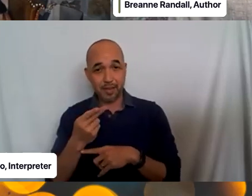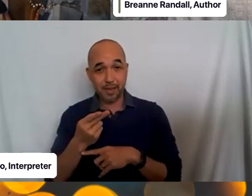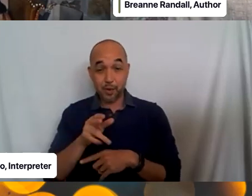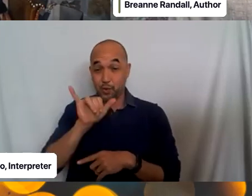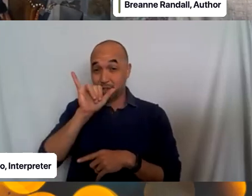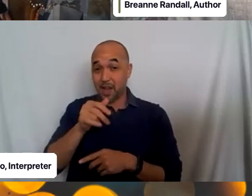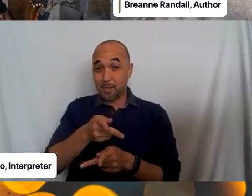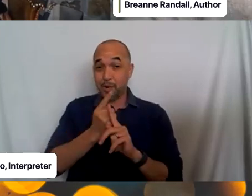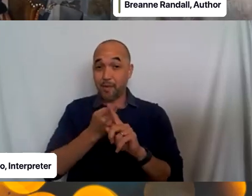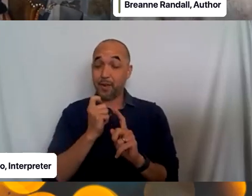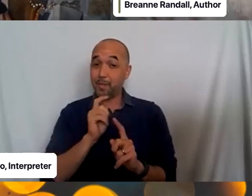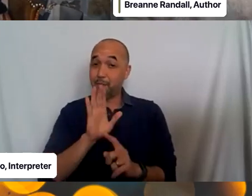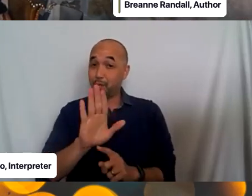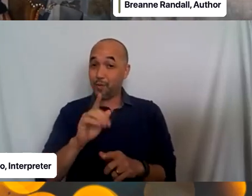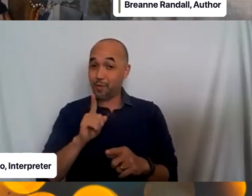when writing that?